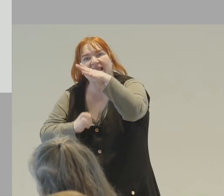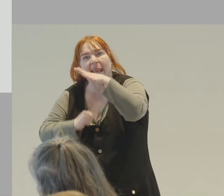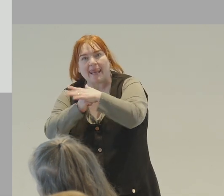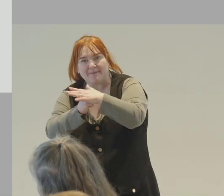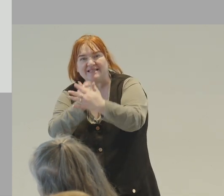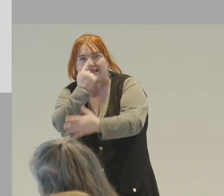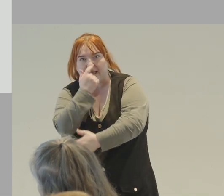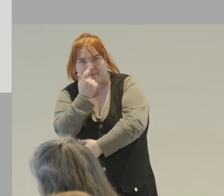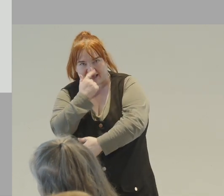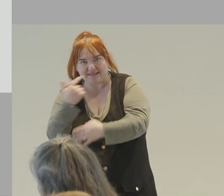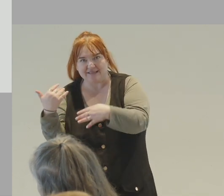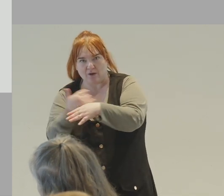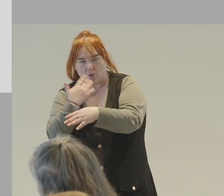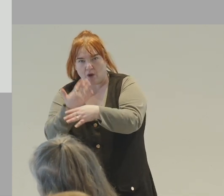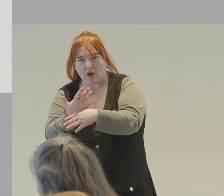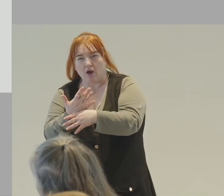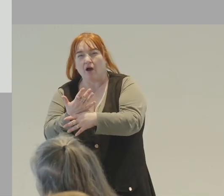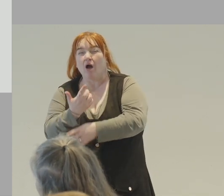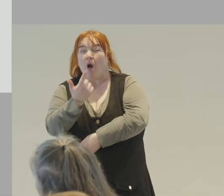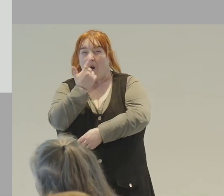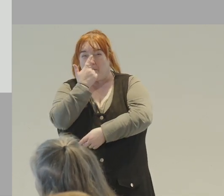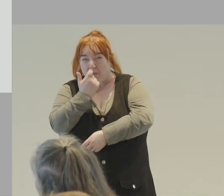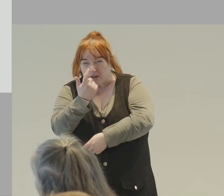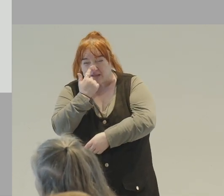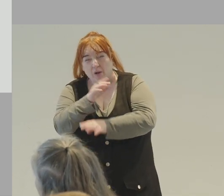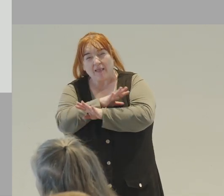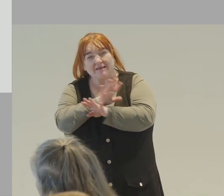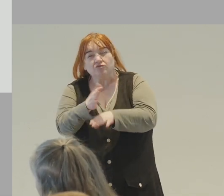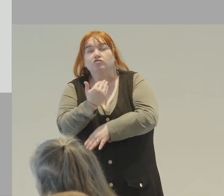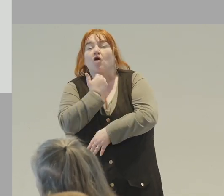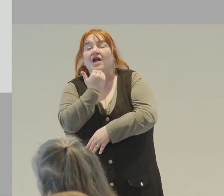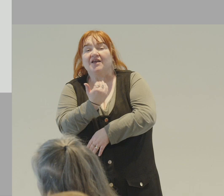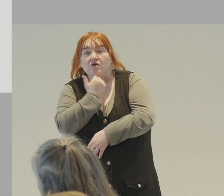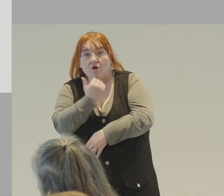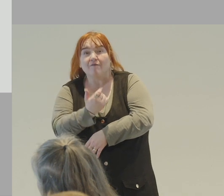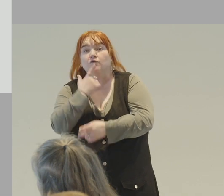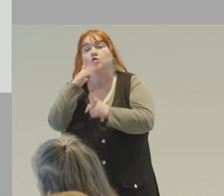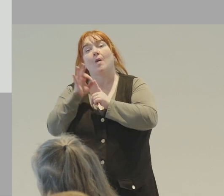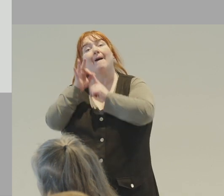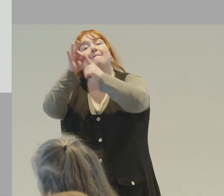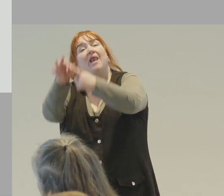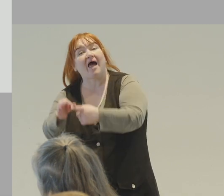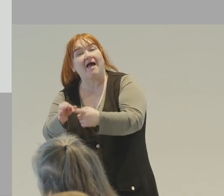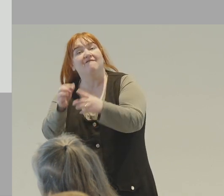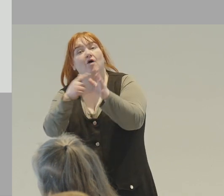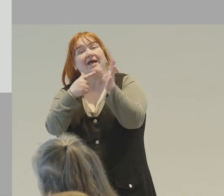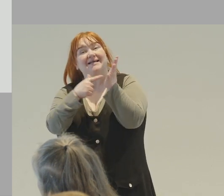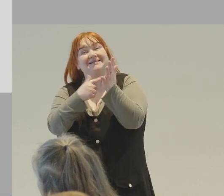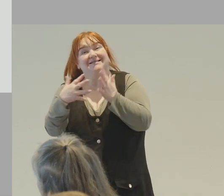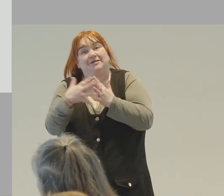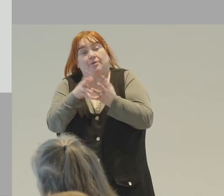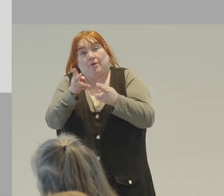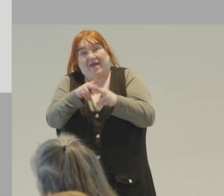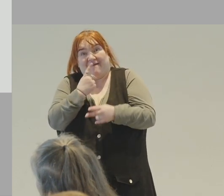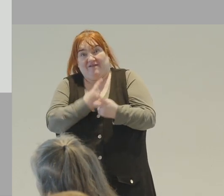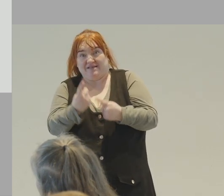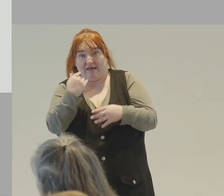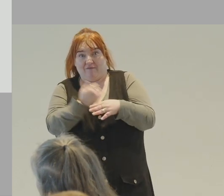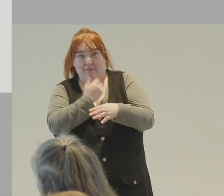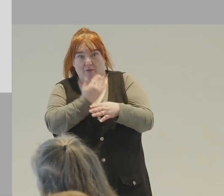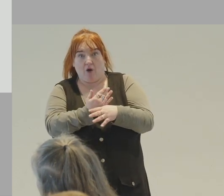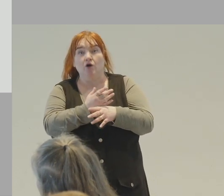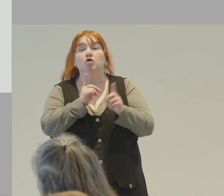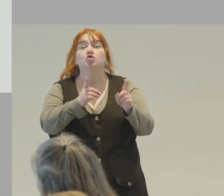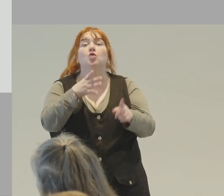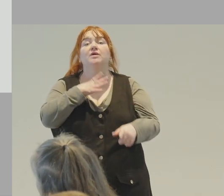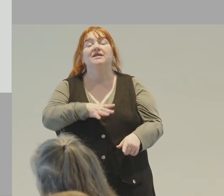enough for access to work to give, or for access to work, say you can have an access to work grant if they're self-employed. So do consider it might